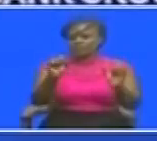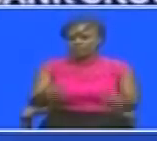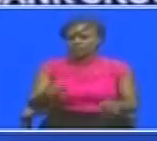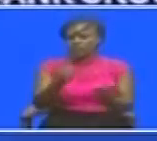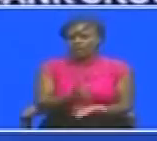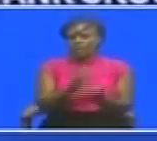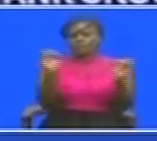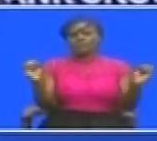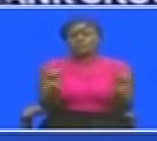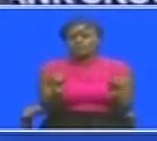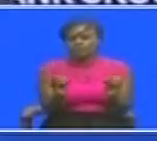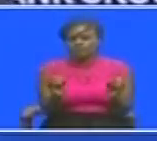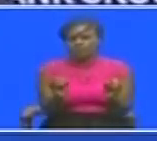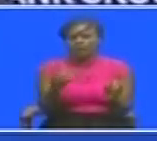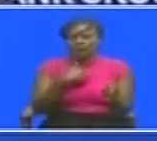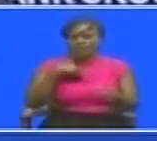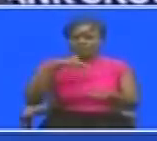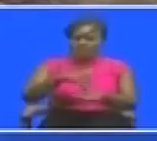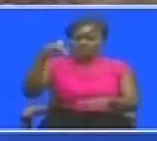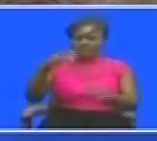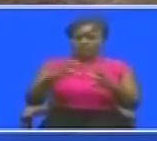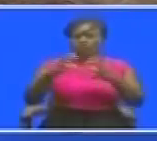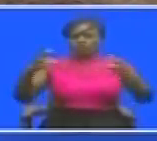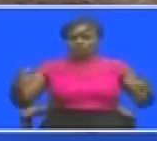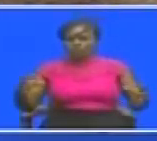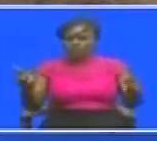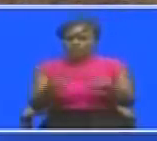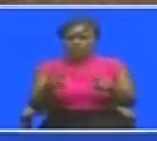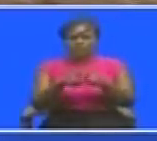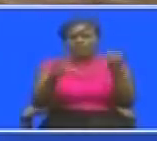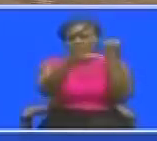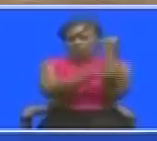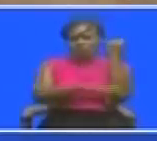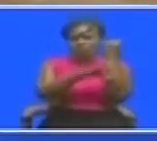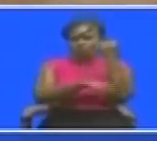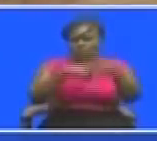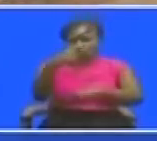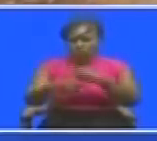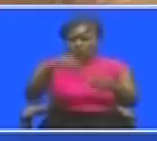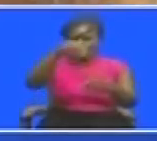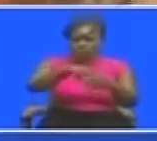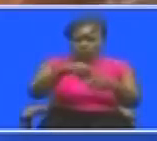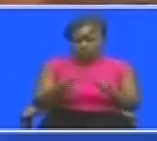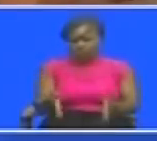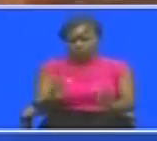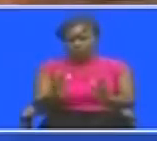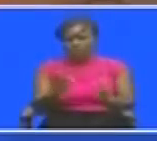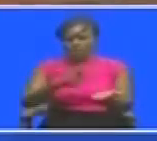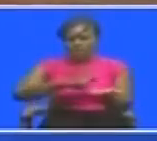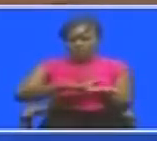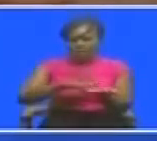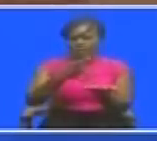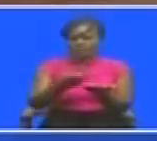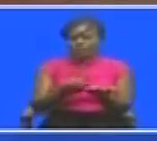economic activity and that will have an impact on growth. And while the country has continued investing in infrastructure, its revenue streams have been